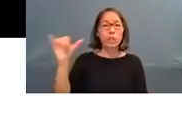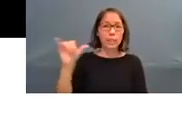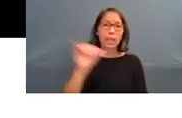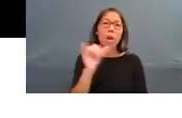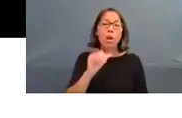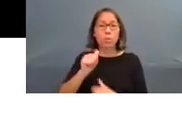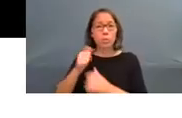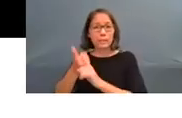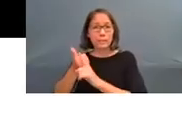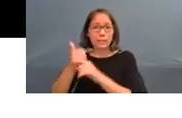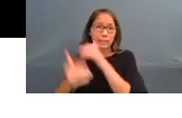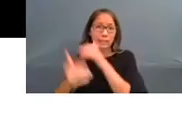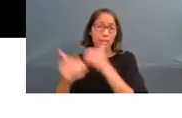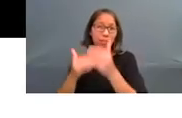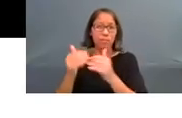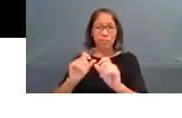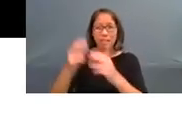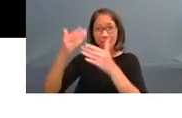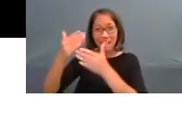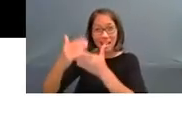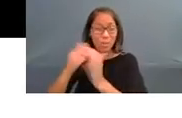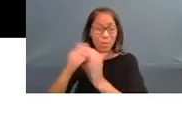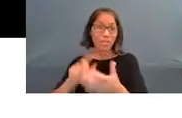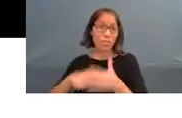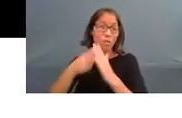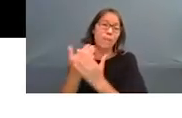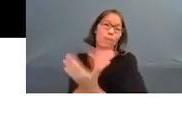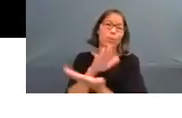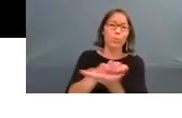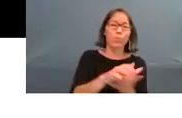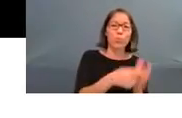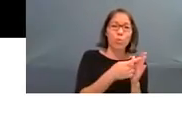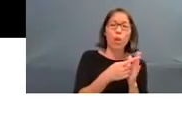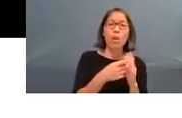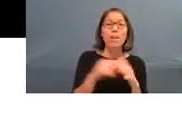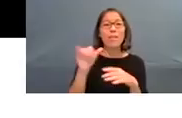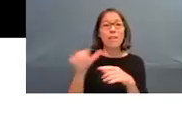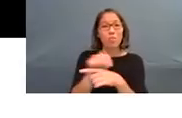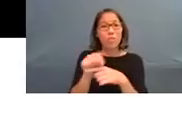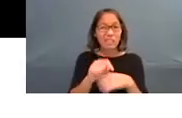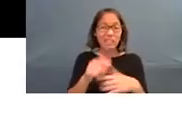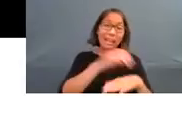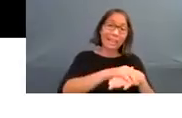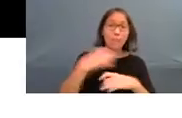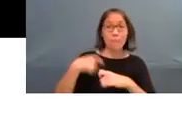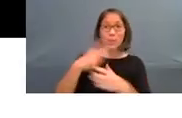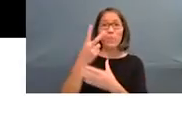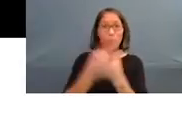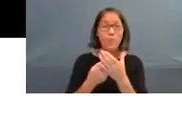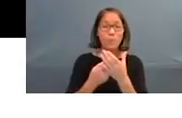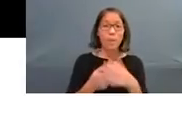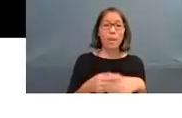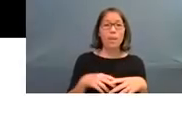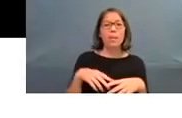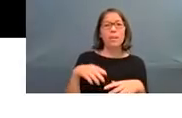you'll be able to engage with before the school year starts. That training that we're going to provide will be available in English and Spanish in early